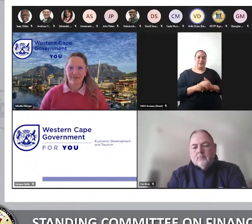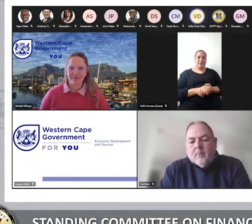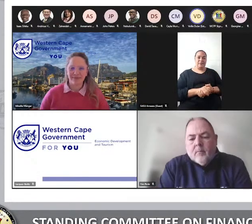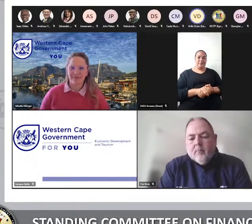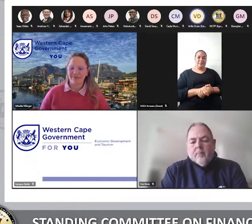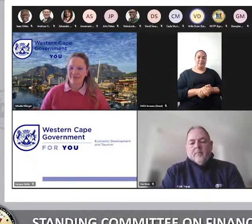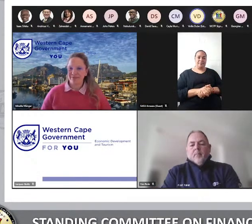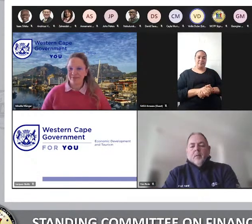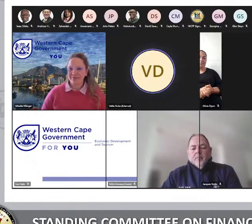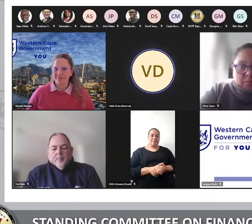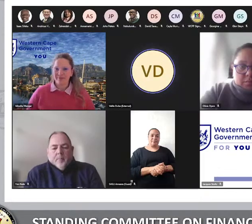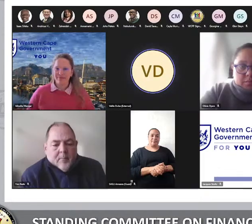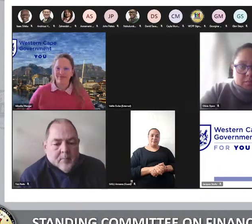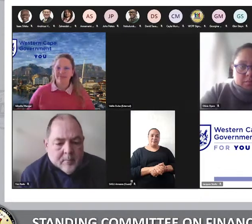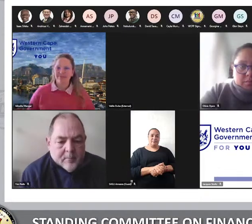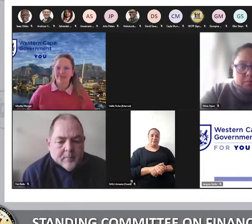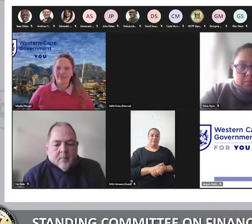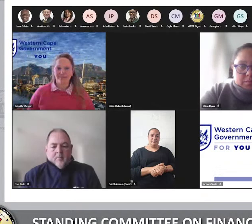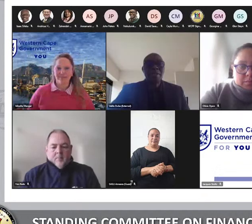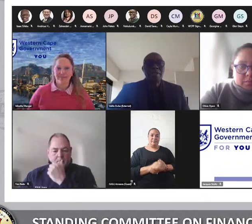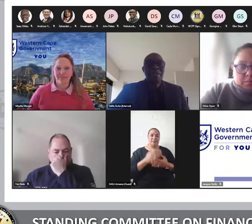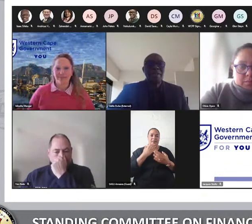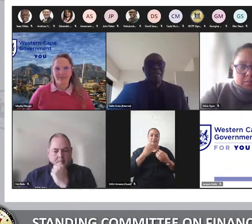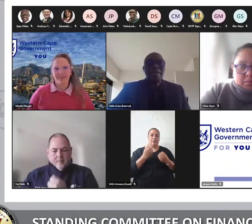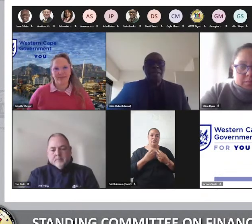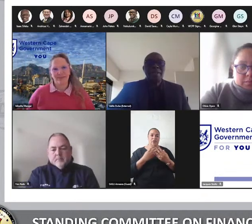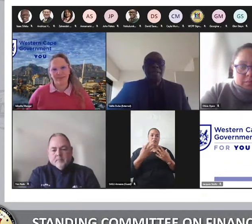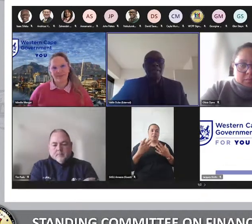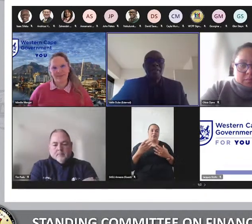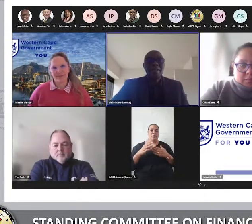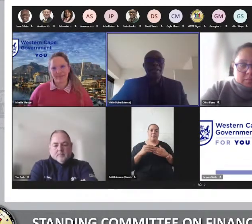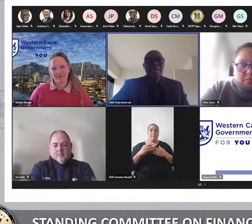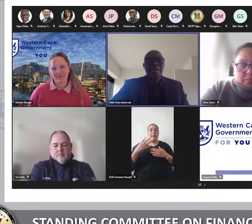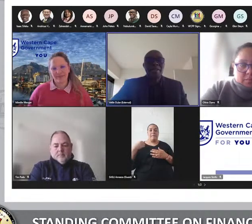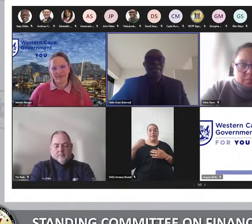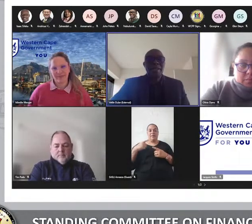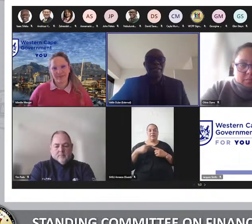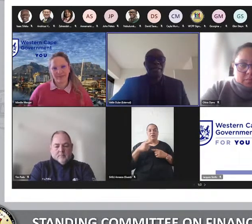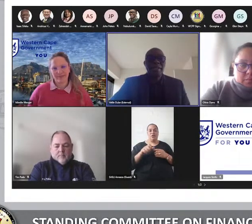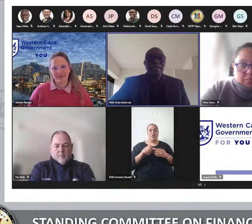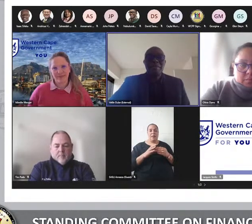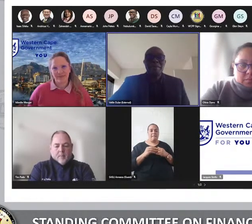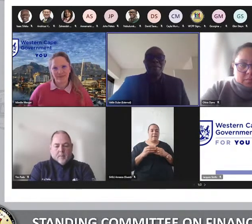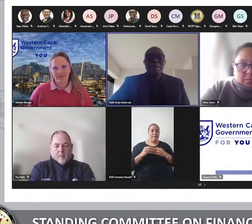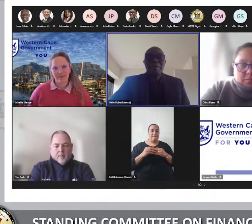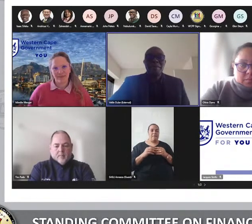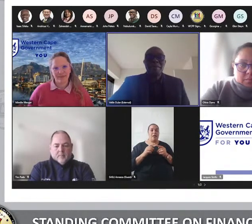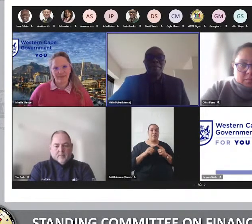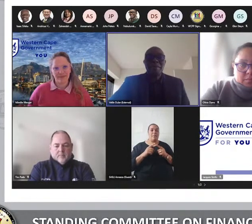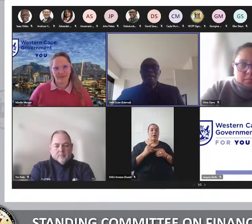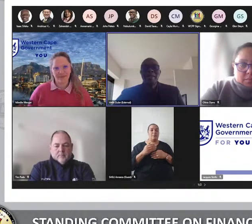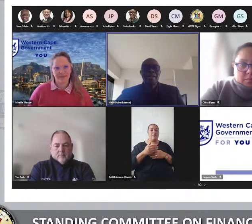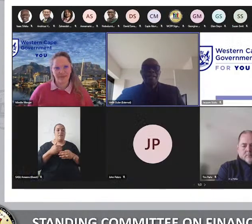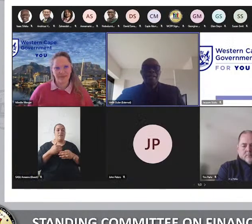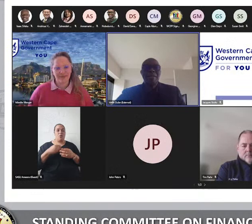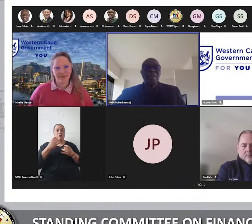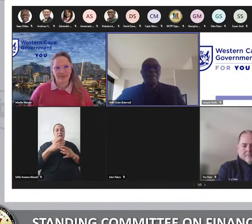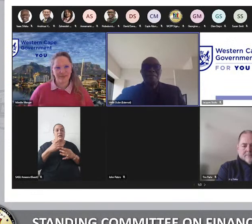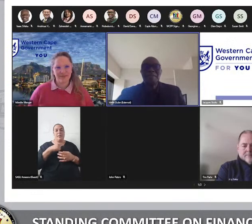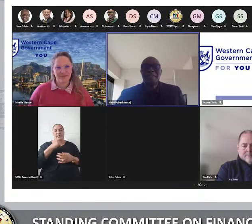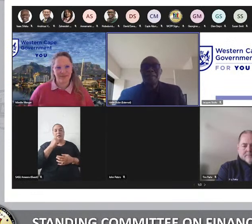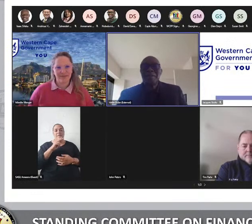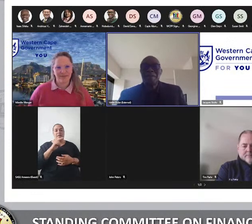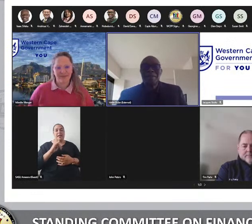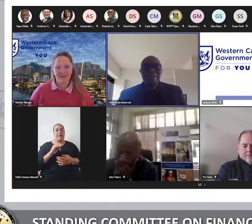Thank you very much, Minister and Chair and members. As Ellie indicated, my name is Velile Dube, Head